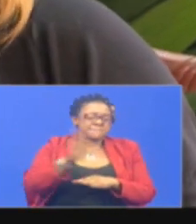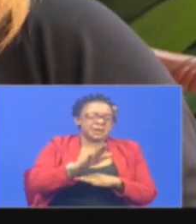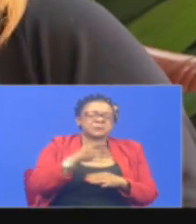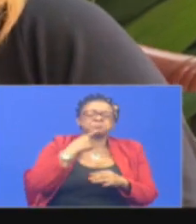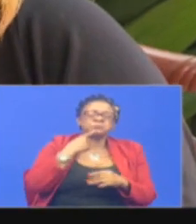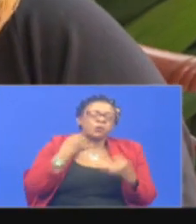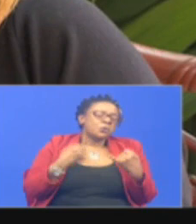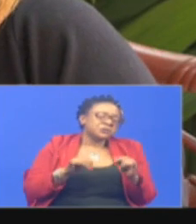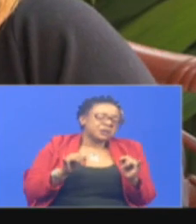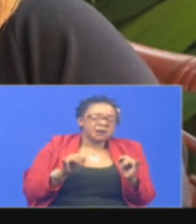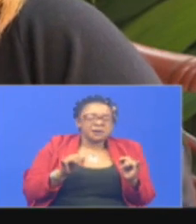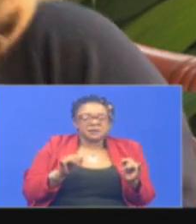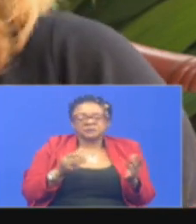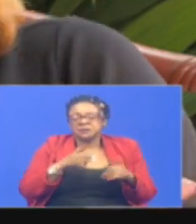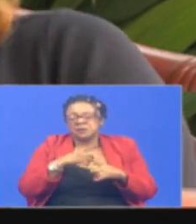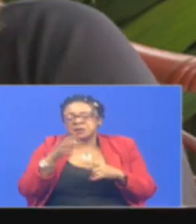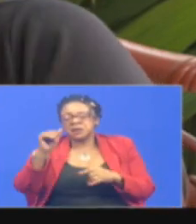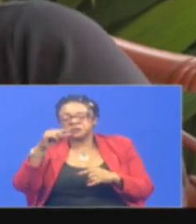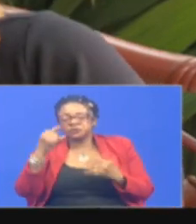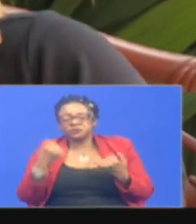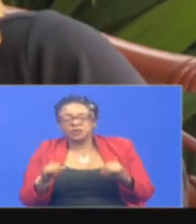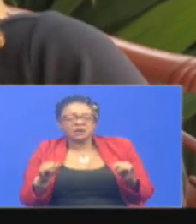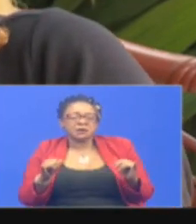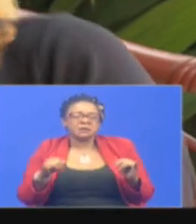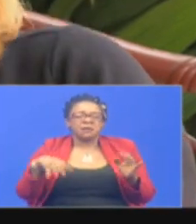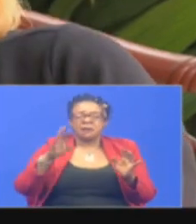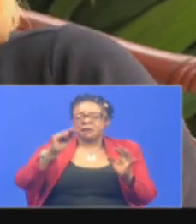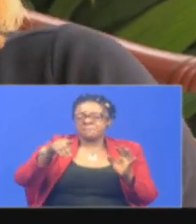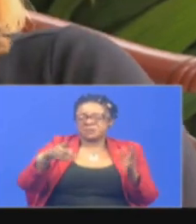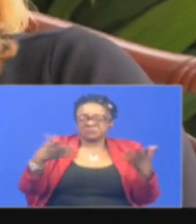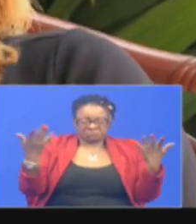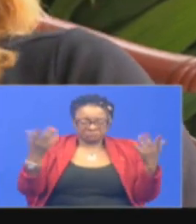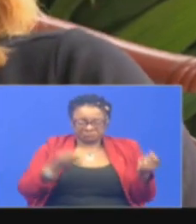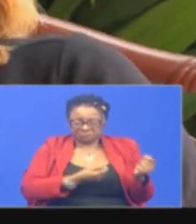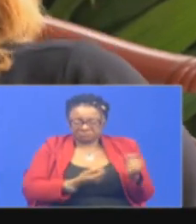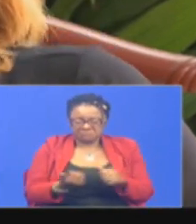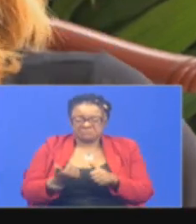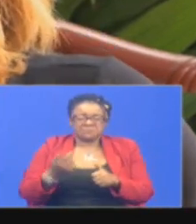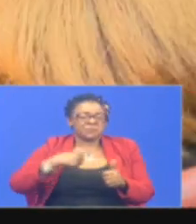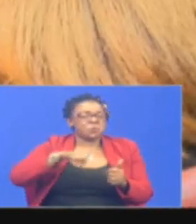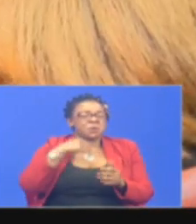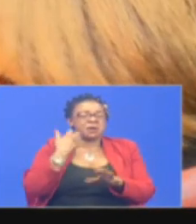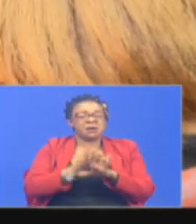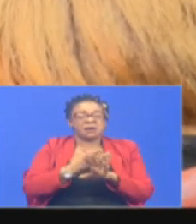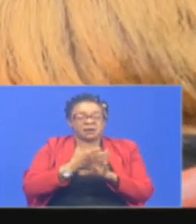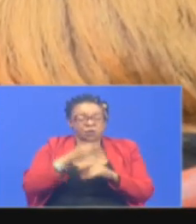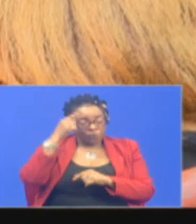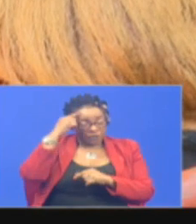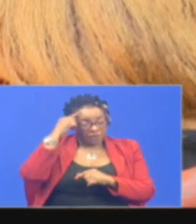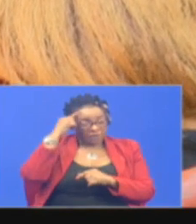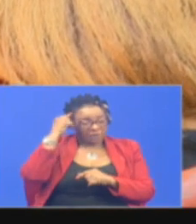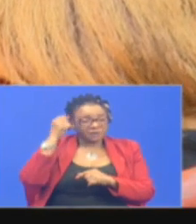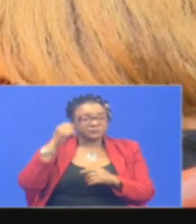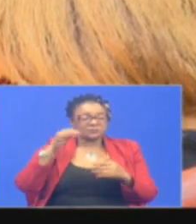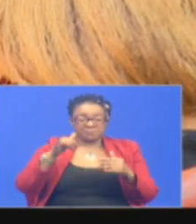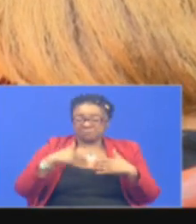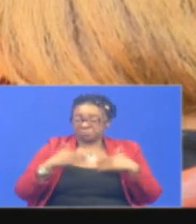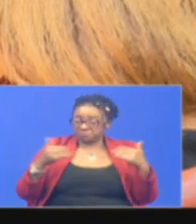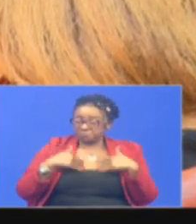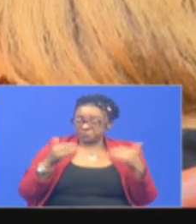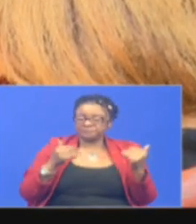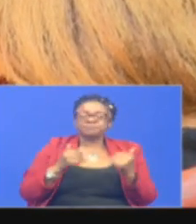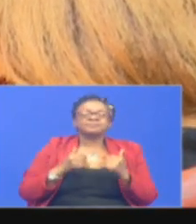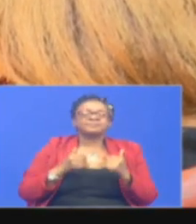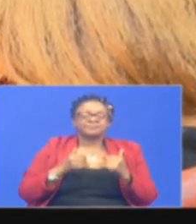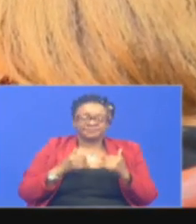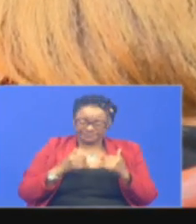tried, the attorney general tried, the MPs shut it down, our hands are tied. Do you think that's deceptive? It is. It is deceptive. And actually, it should be called